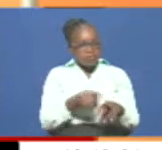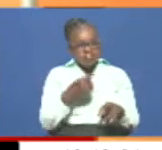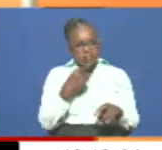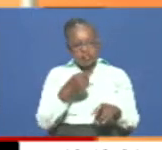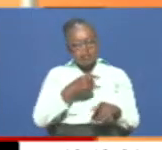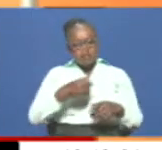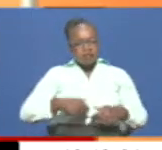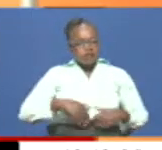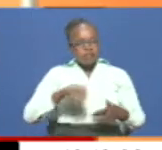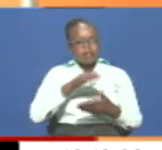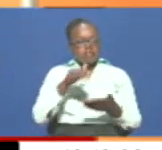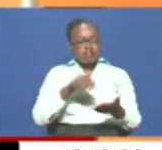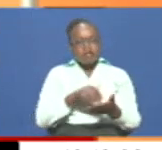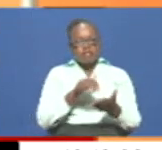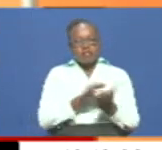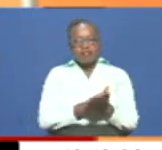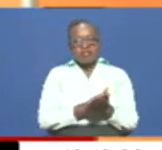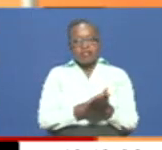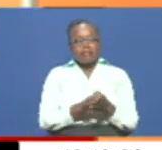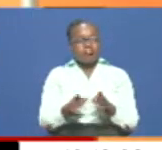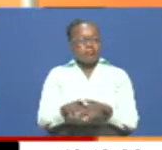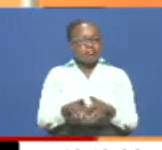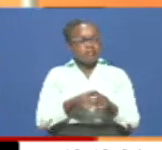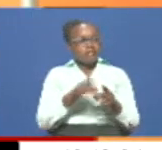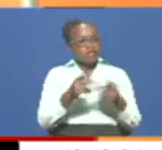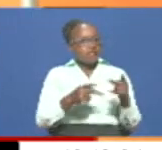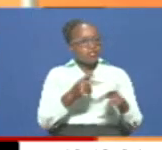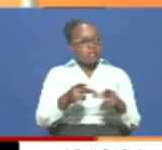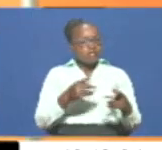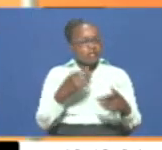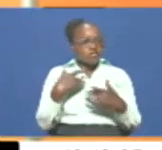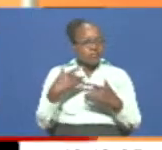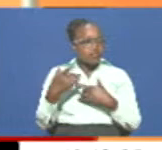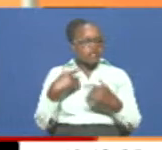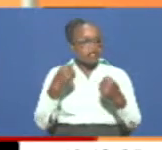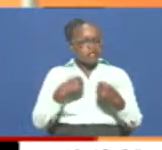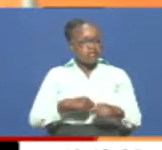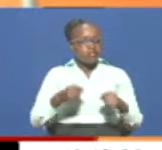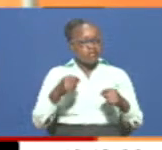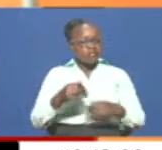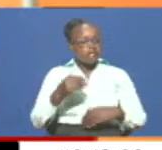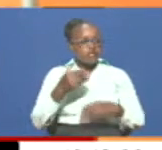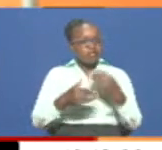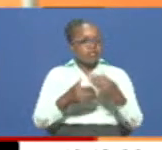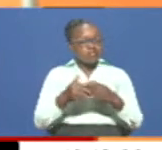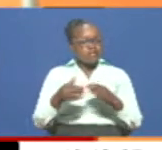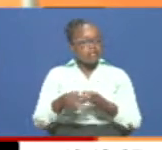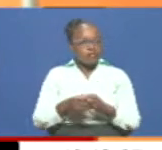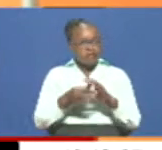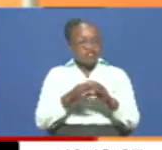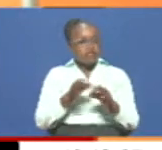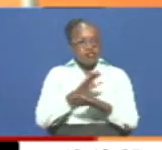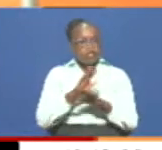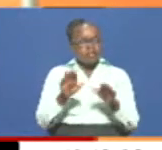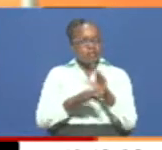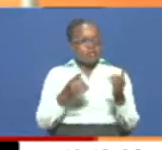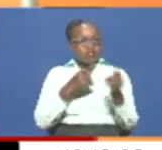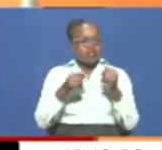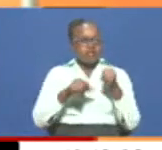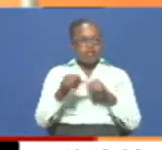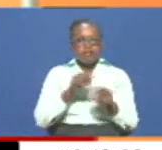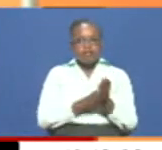center. We shall be looking also at the progress in regards to that and capacity building, incorporating all that you've talked about, the